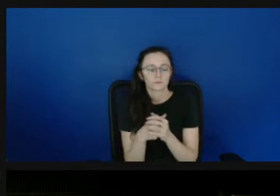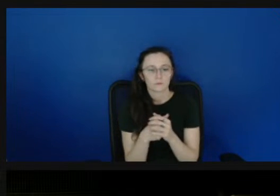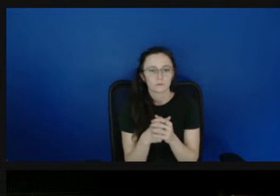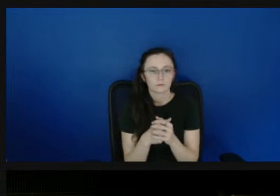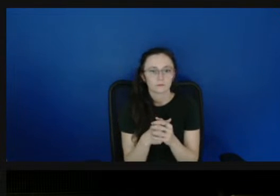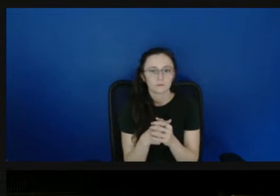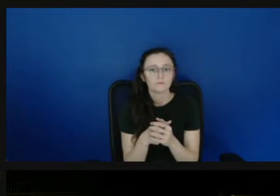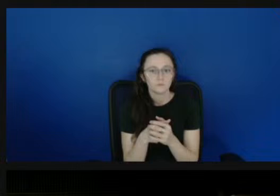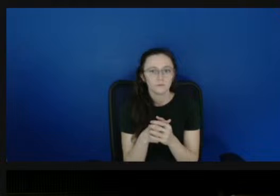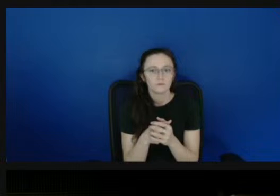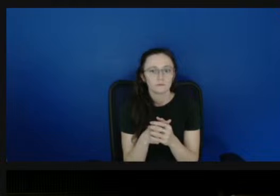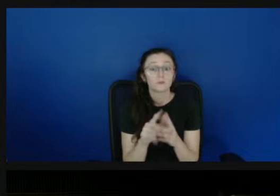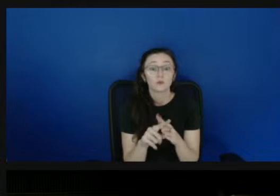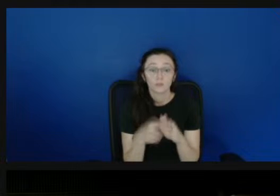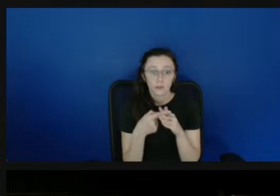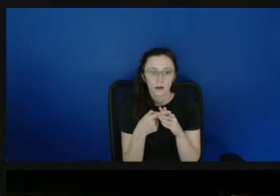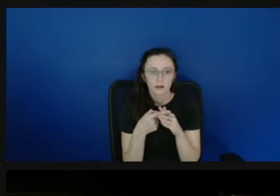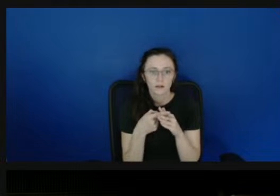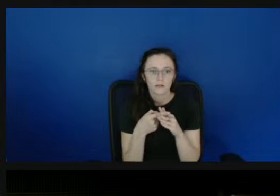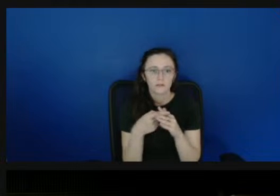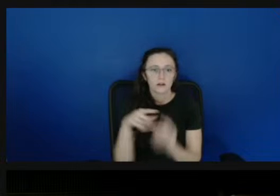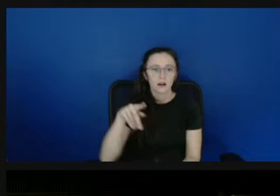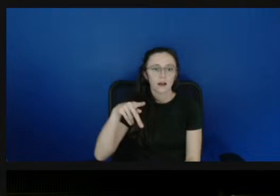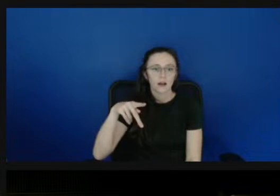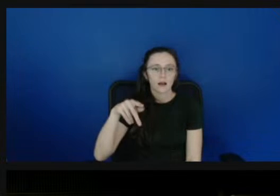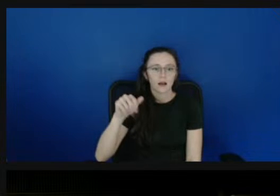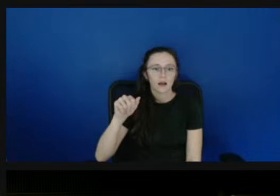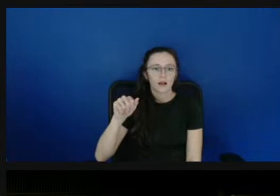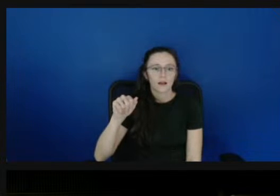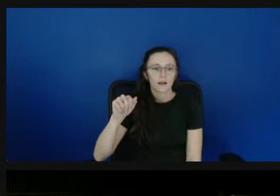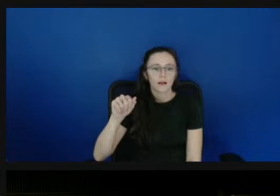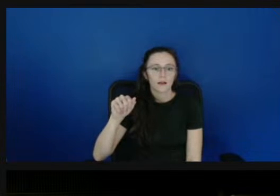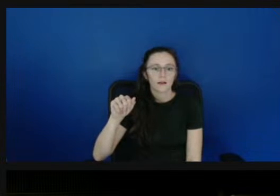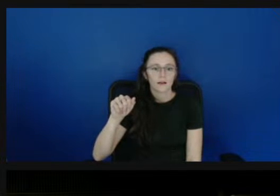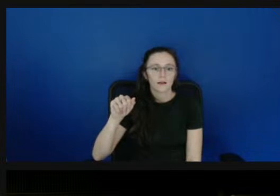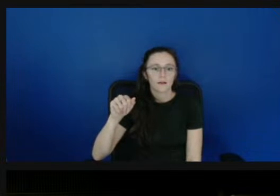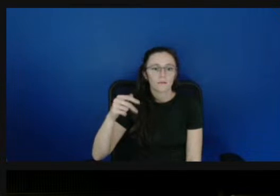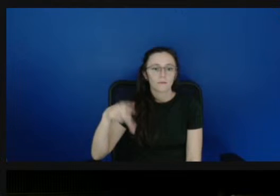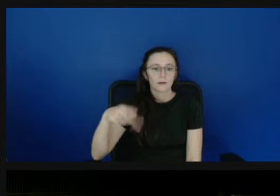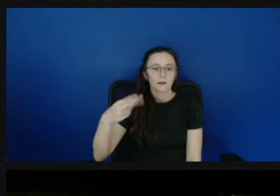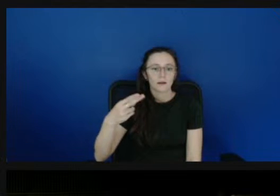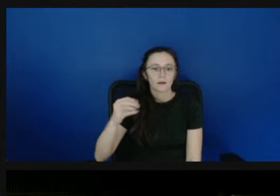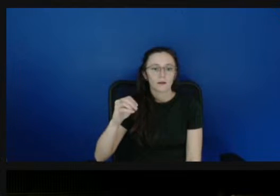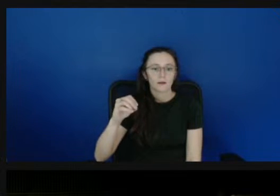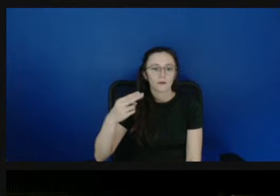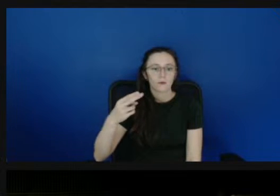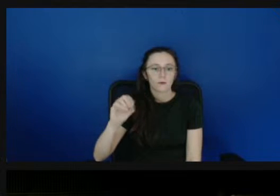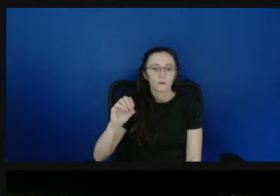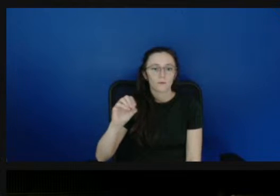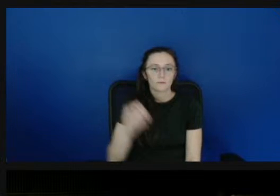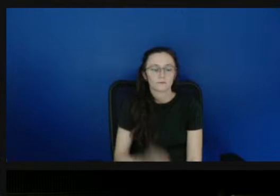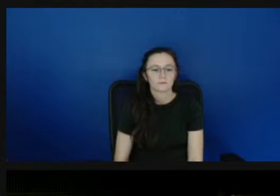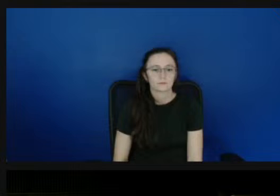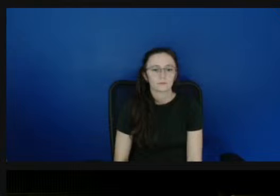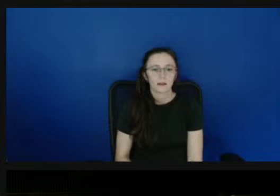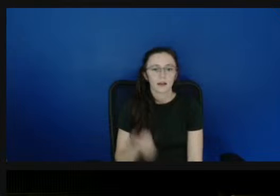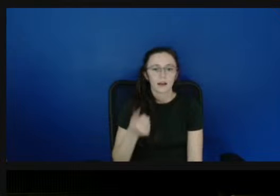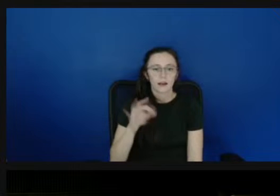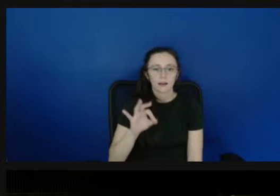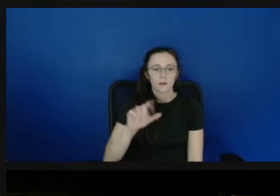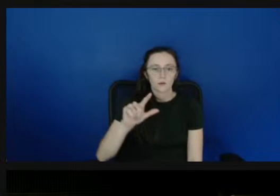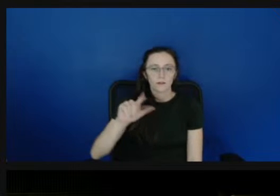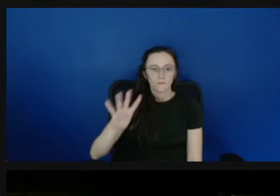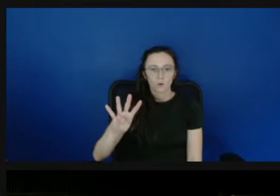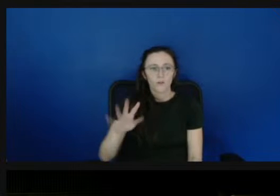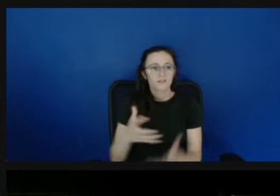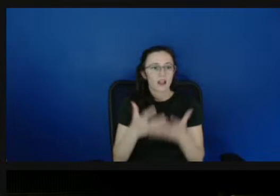So to start, Kapahua residents in April 22nd, 1924, there was a lot of agriculture happening in